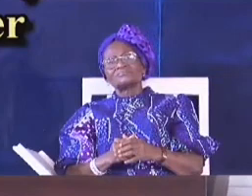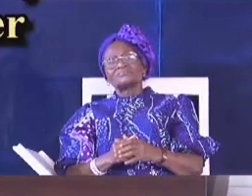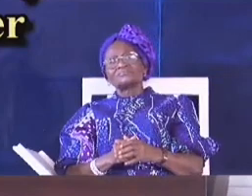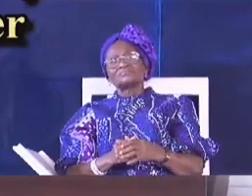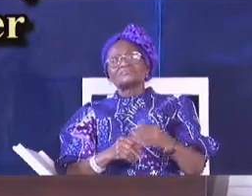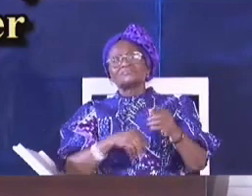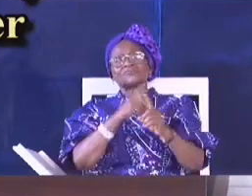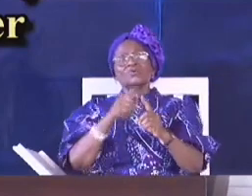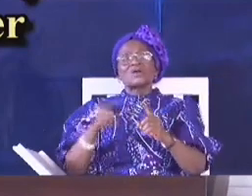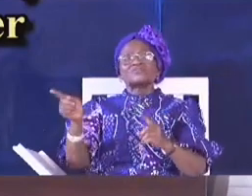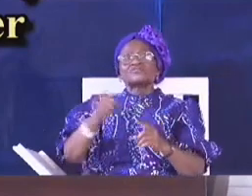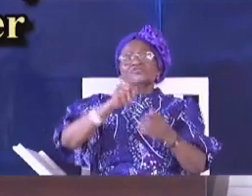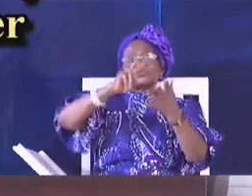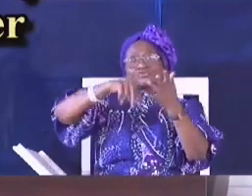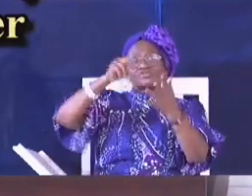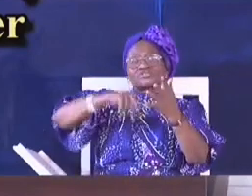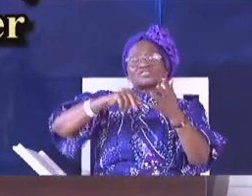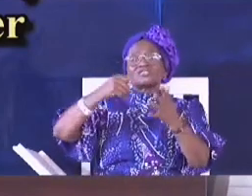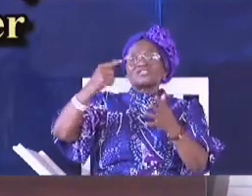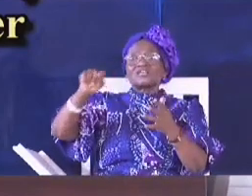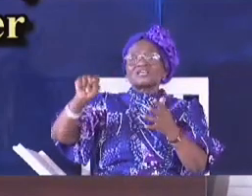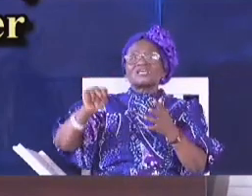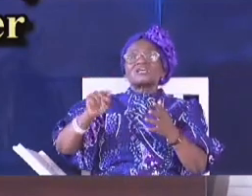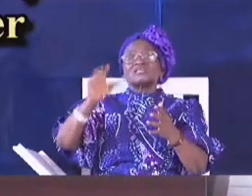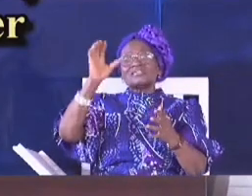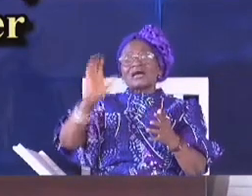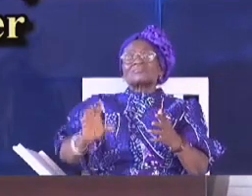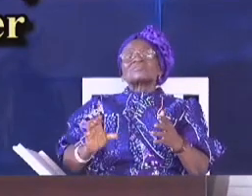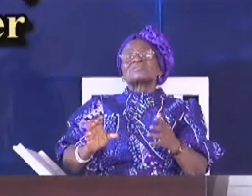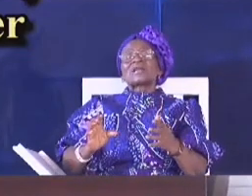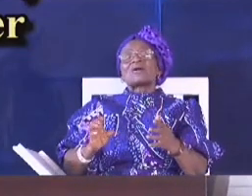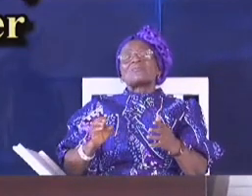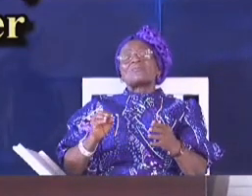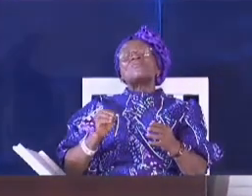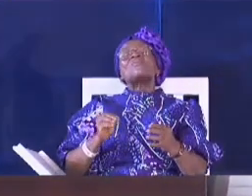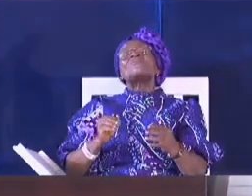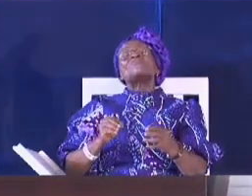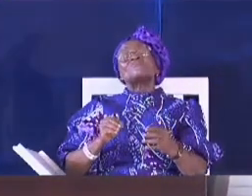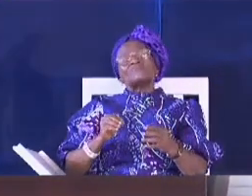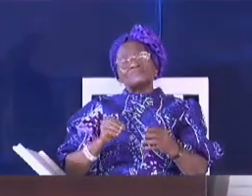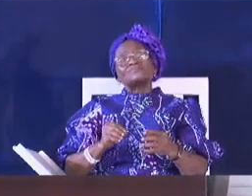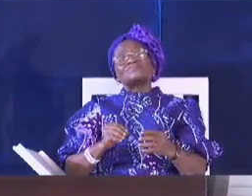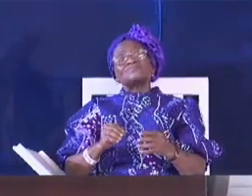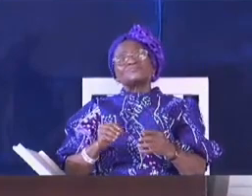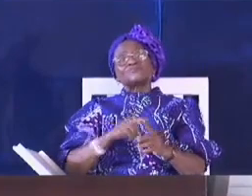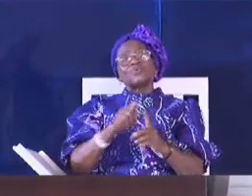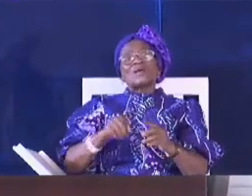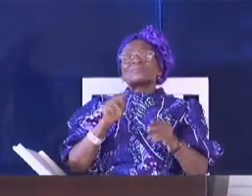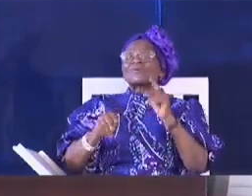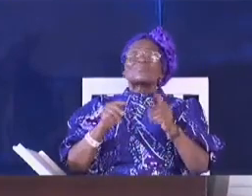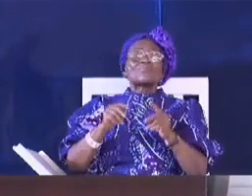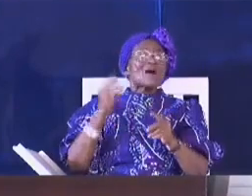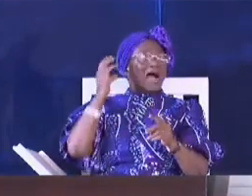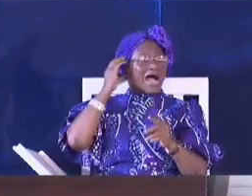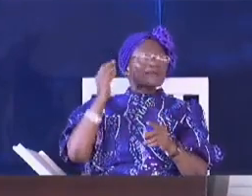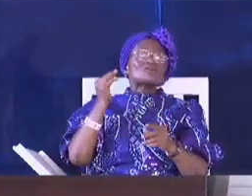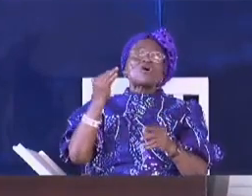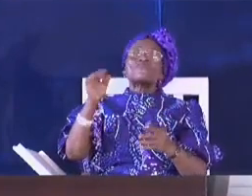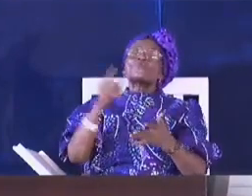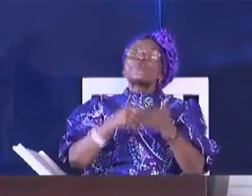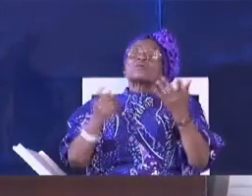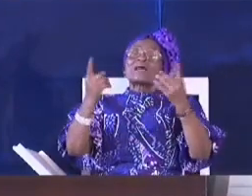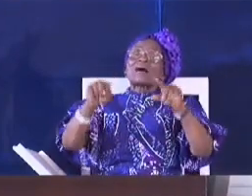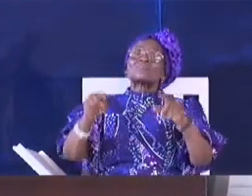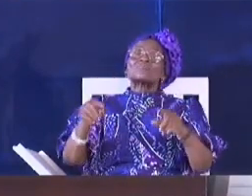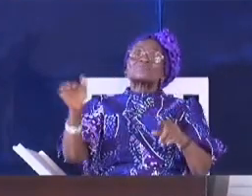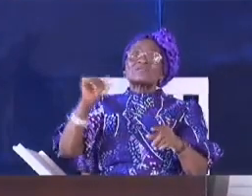And when you read the passage further down, when the people heard about what was happening and they gathered together,